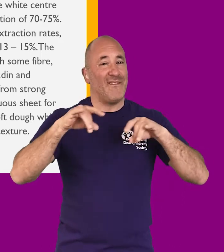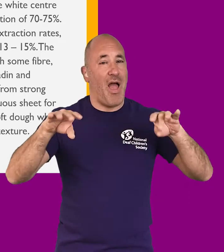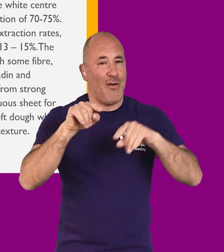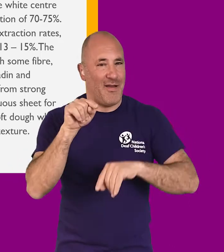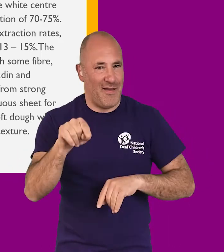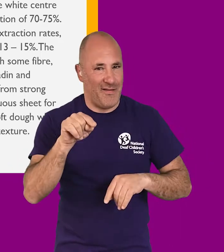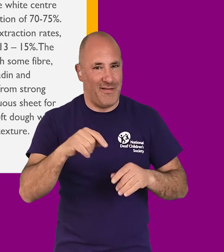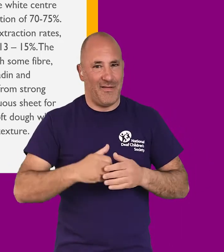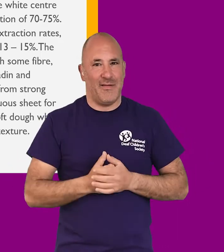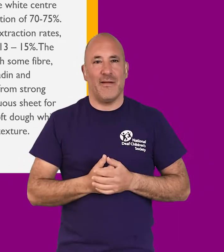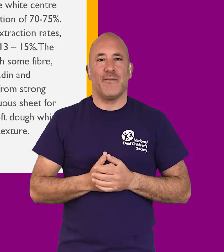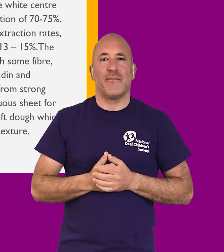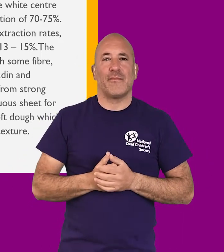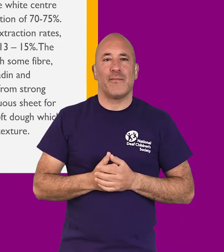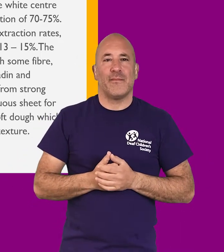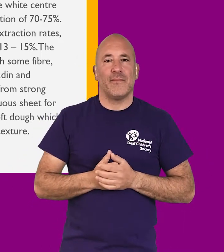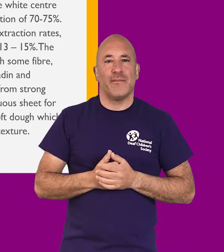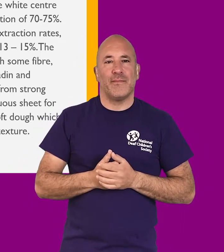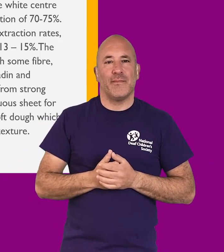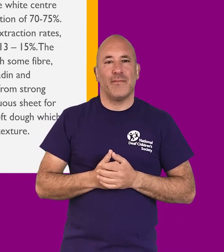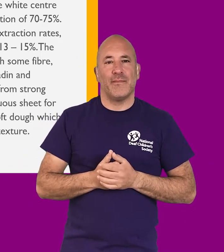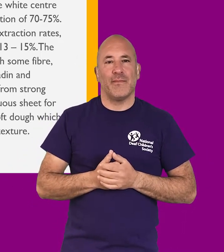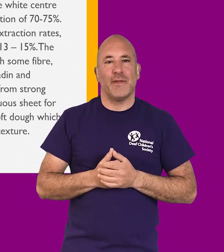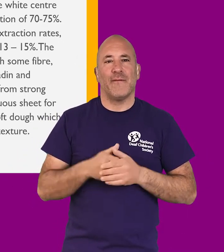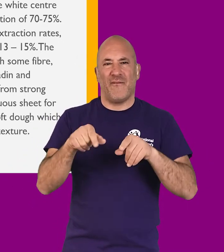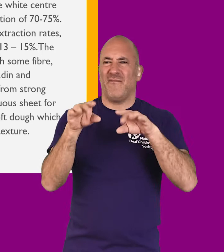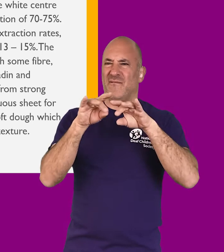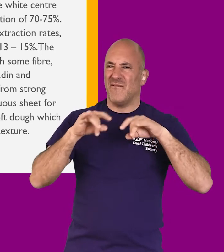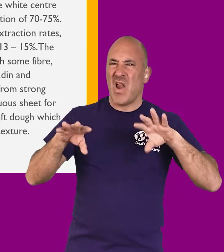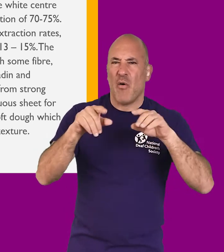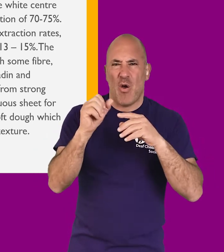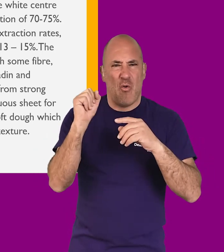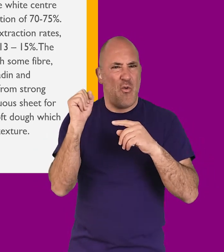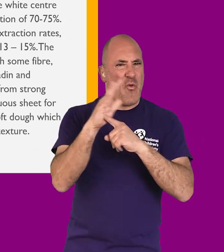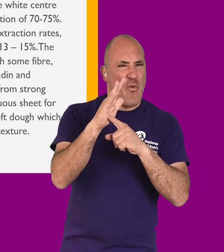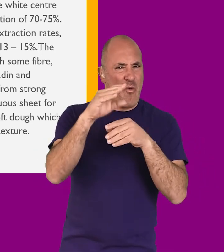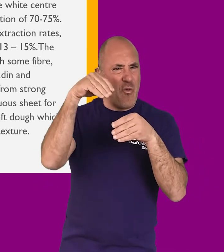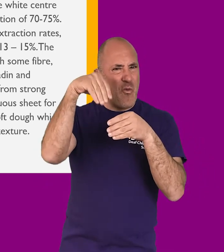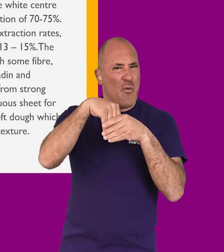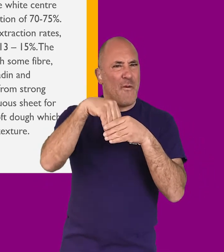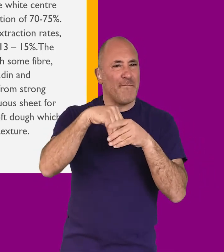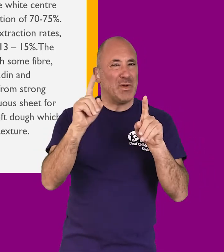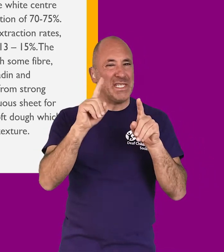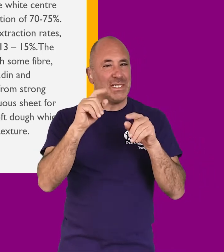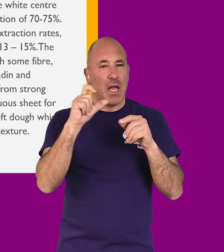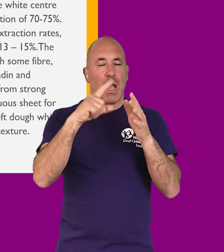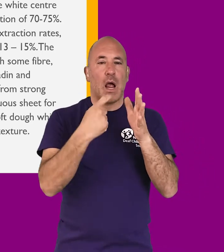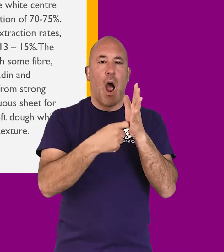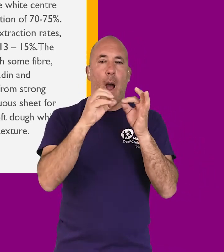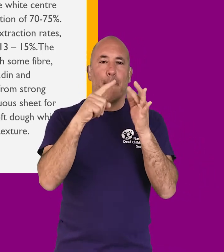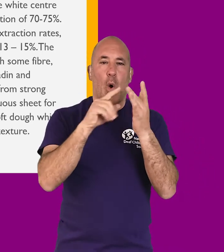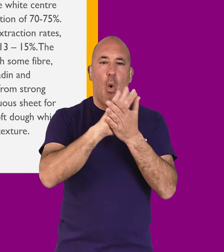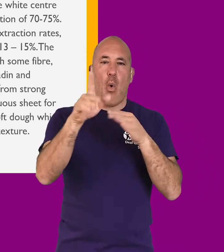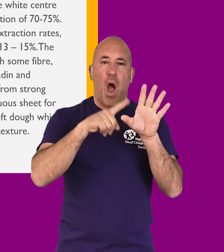and that is flour. Flour, the crucial